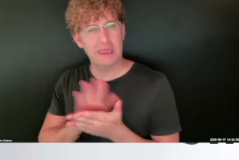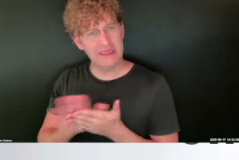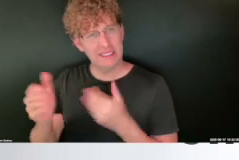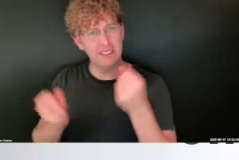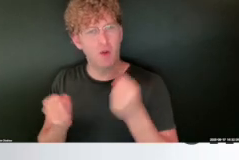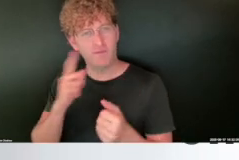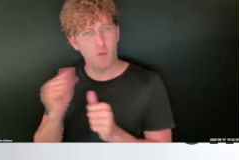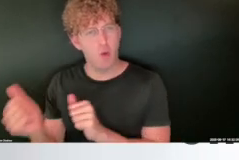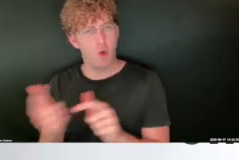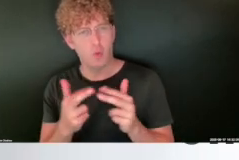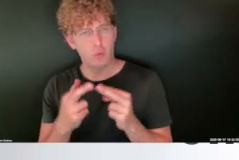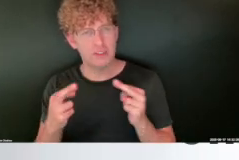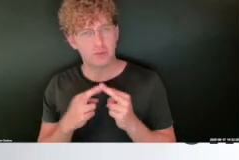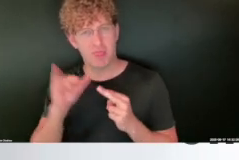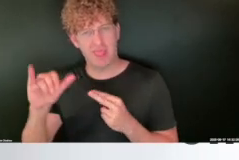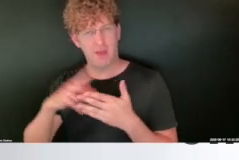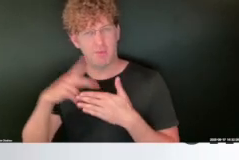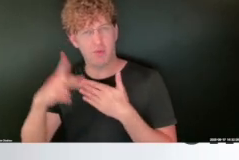folks.